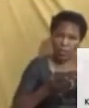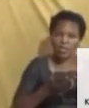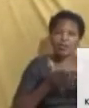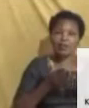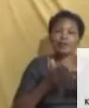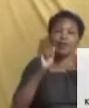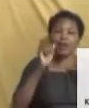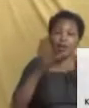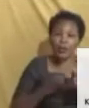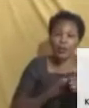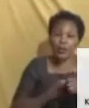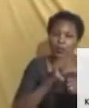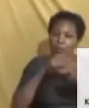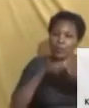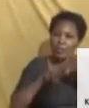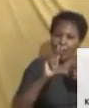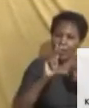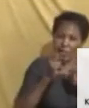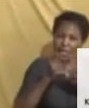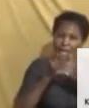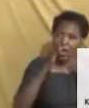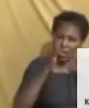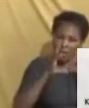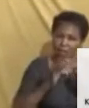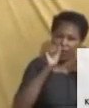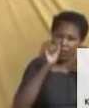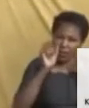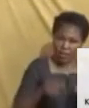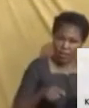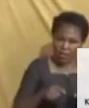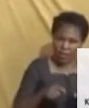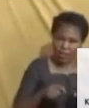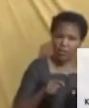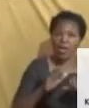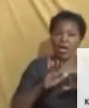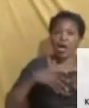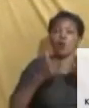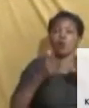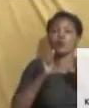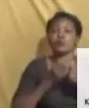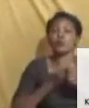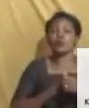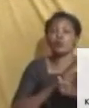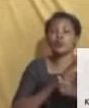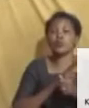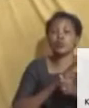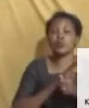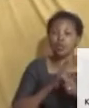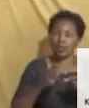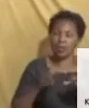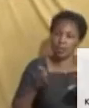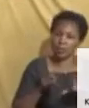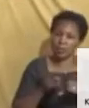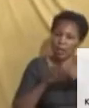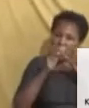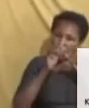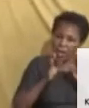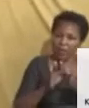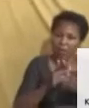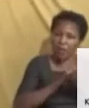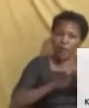Kenya. If so, the extent of its application, whether the basic structure of